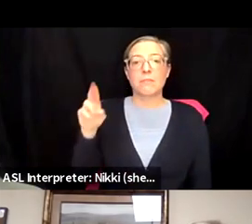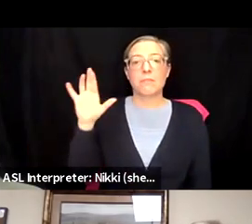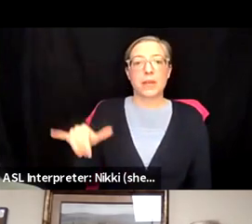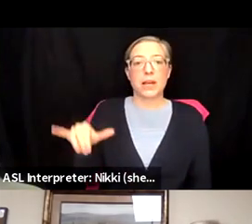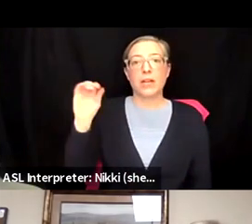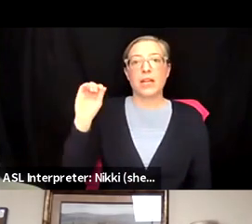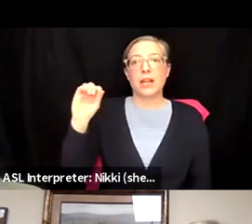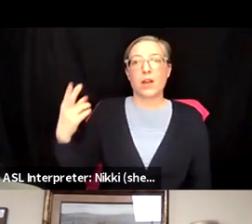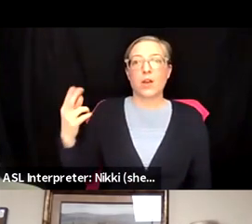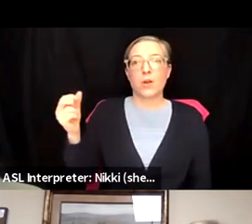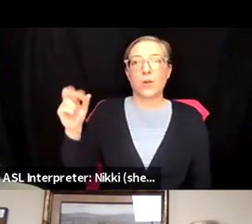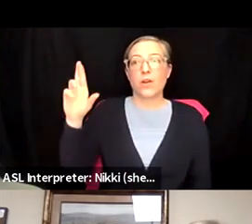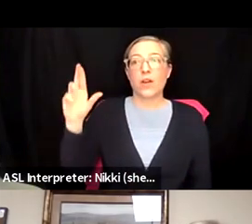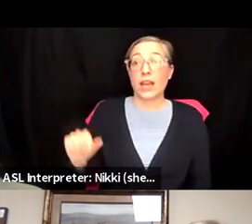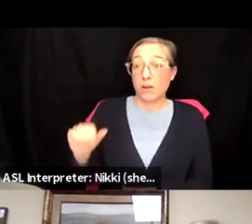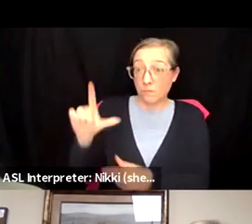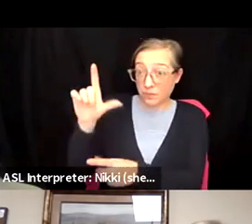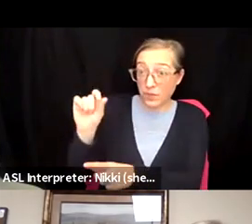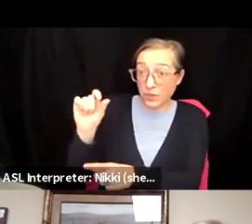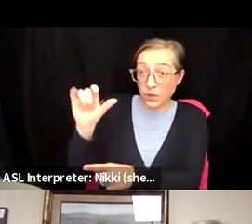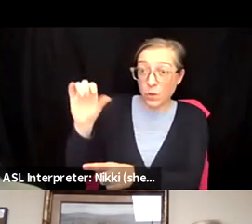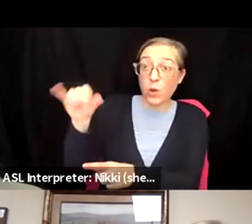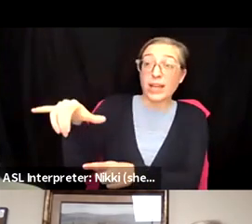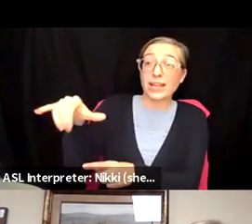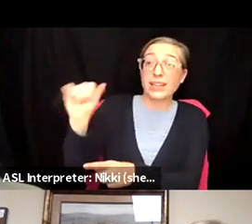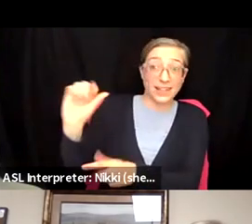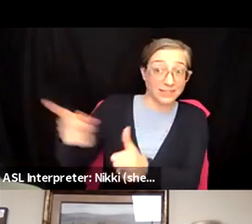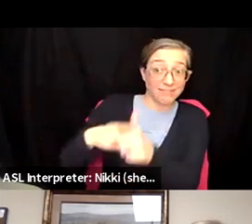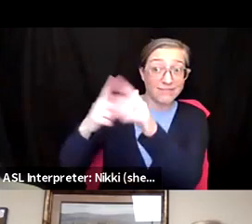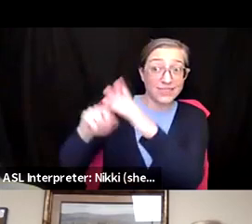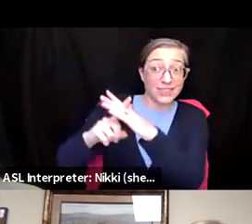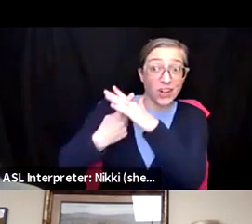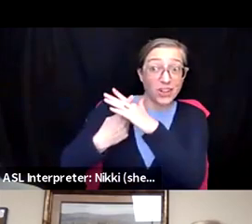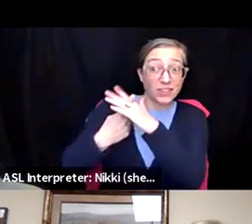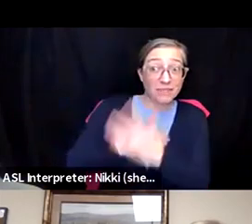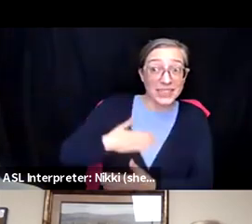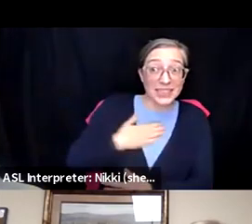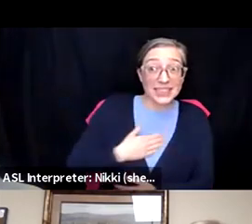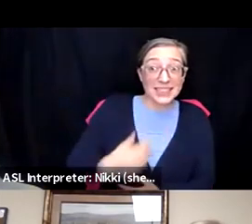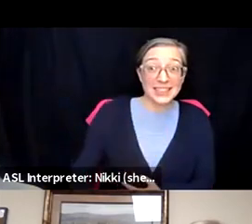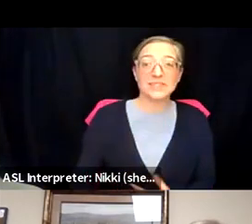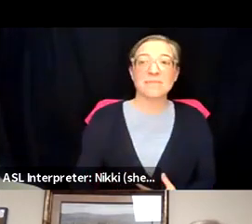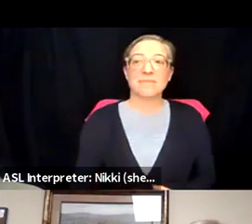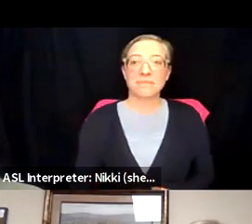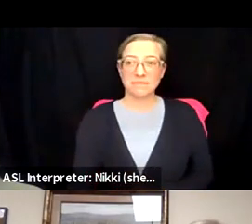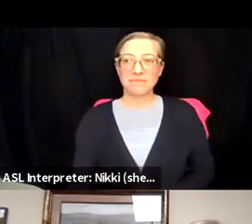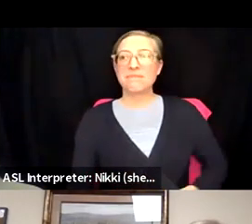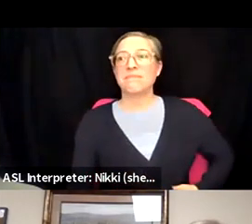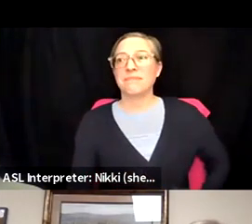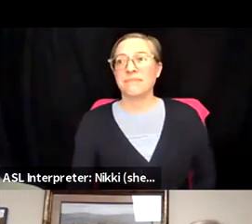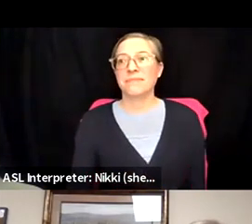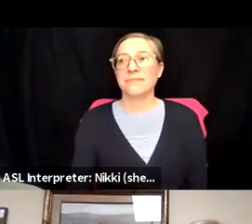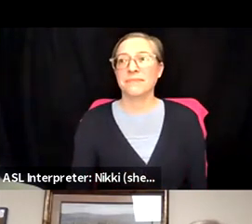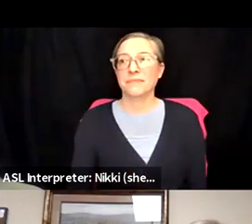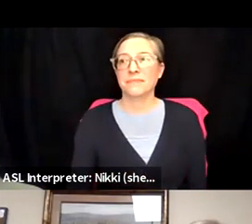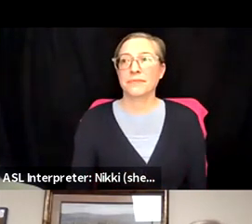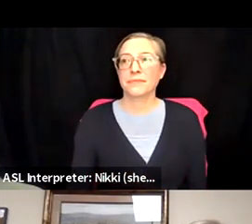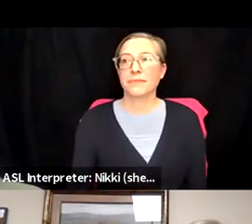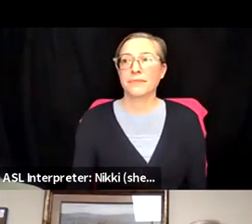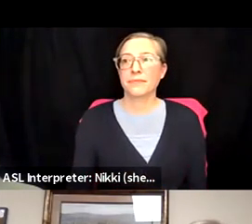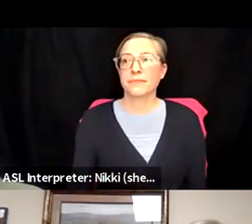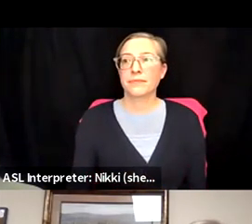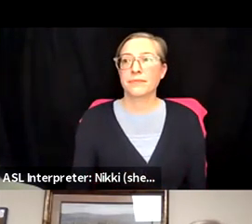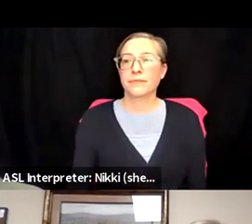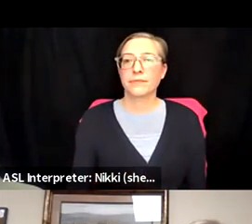telling us a little bit about you, please? Sure. Mary and I are